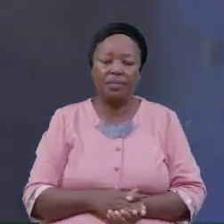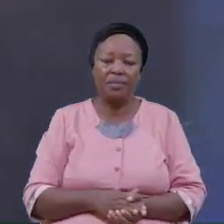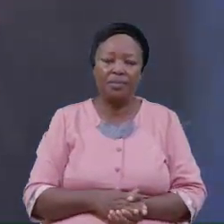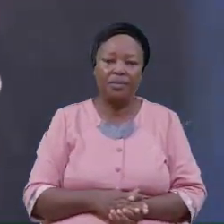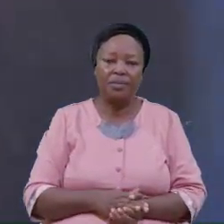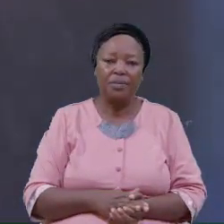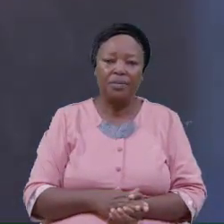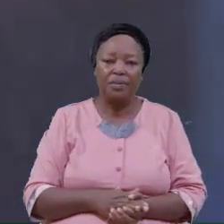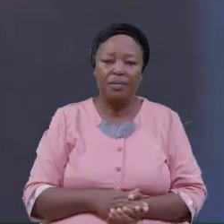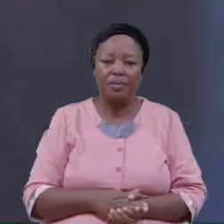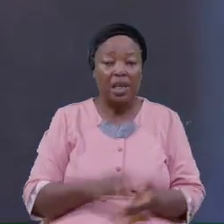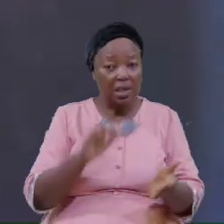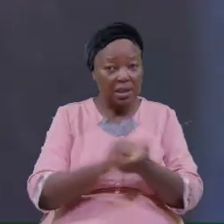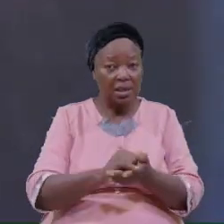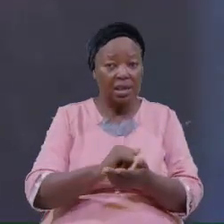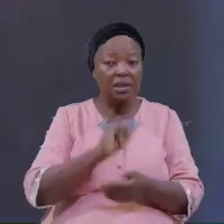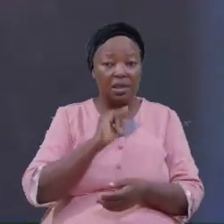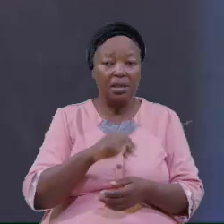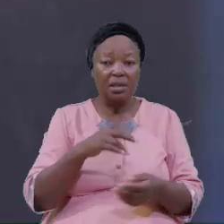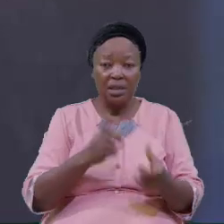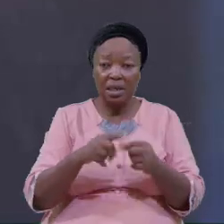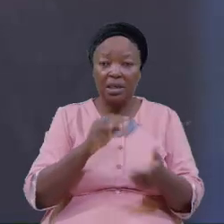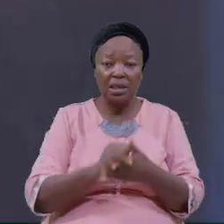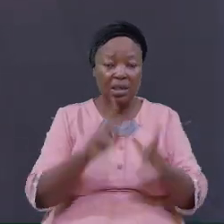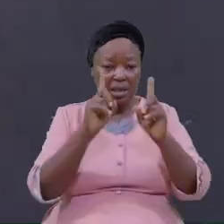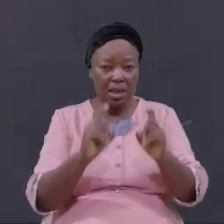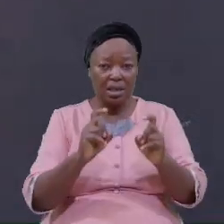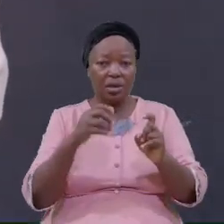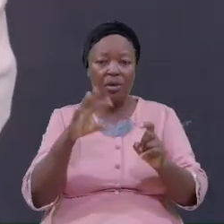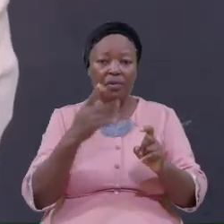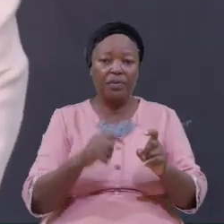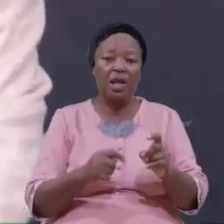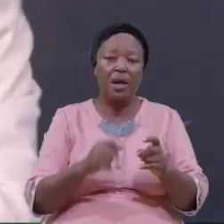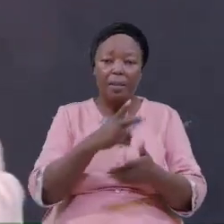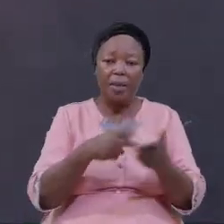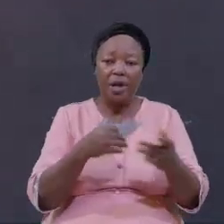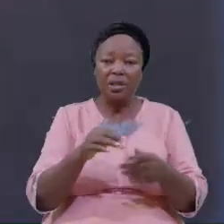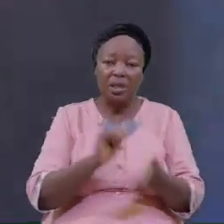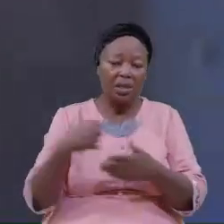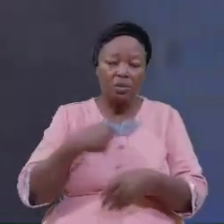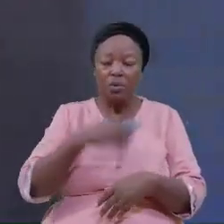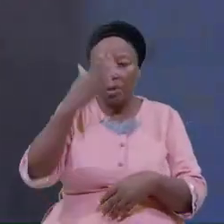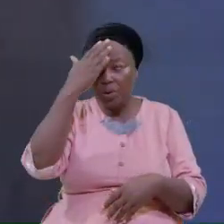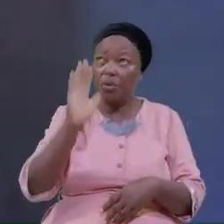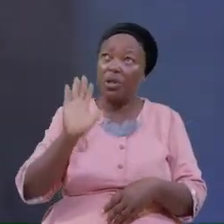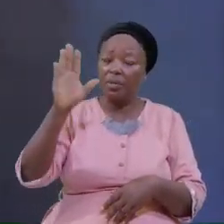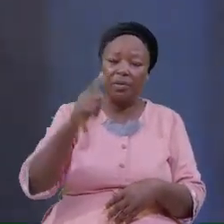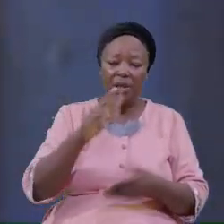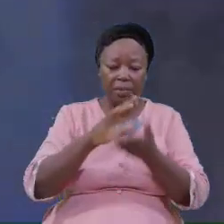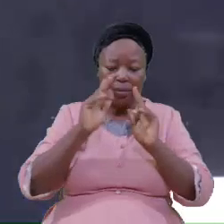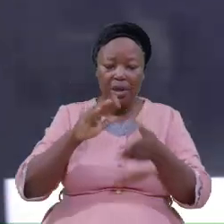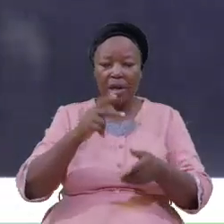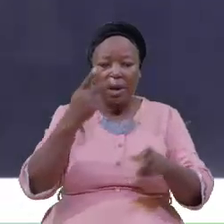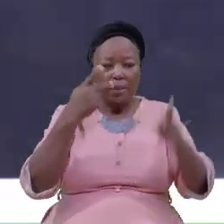That the litmus test of the fact that we know him, the Prince of Peace, we love him,